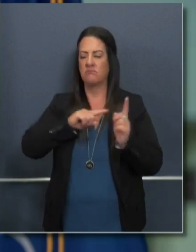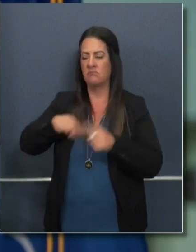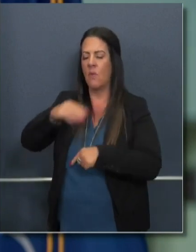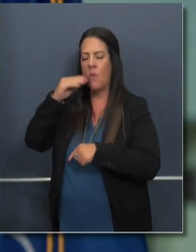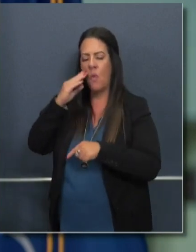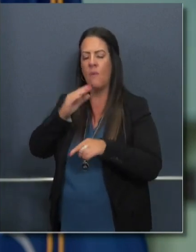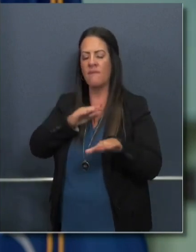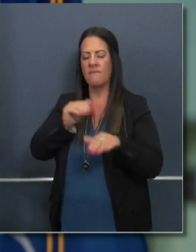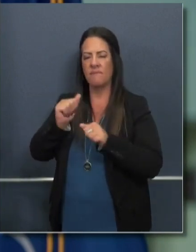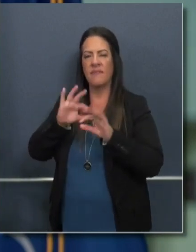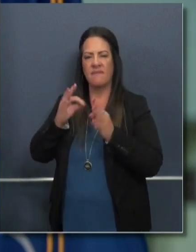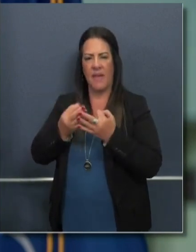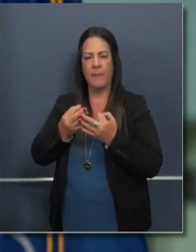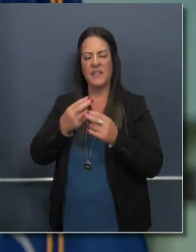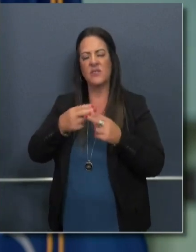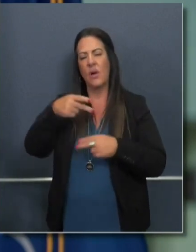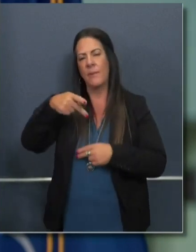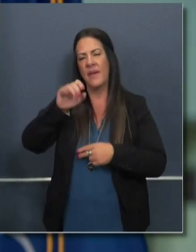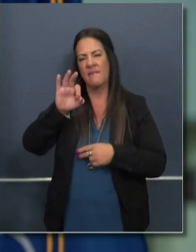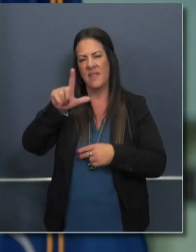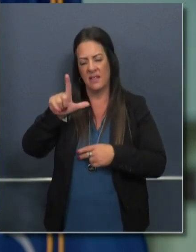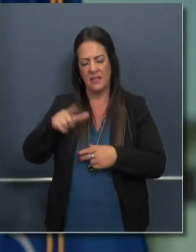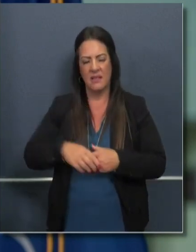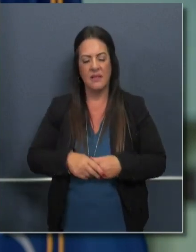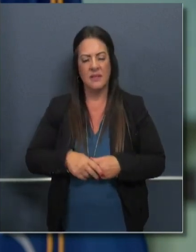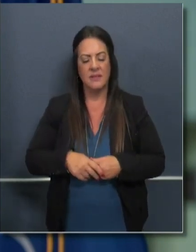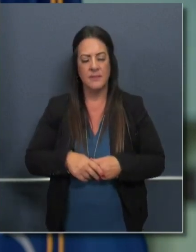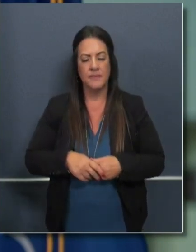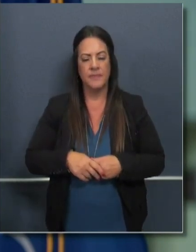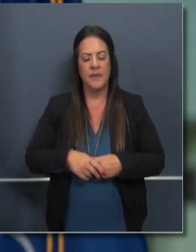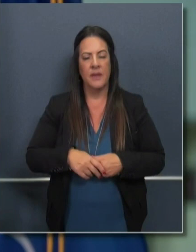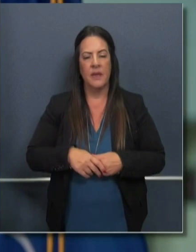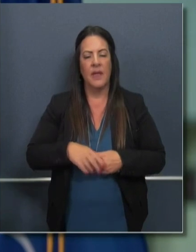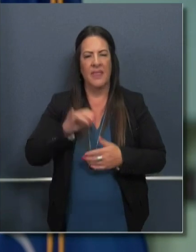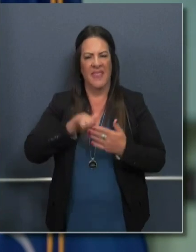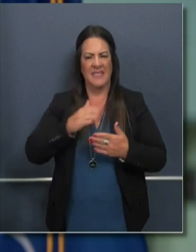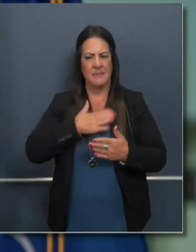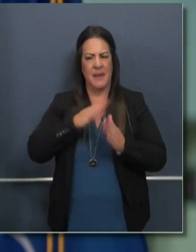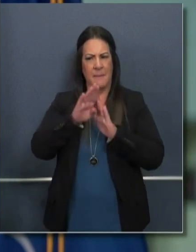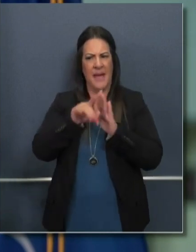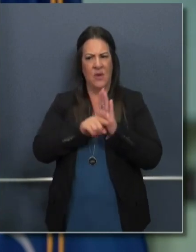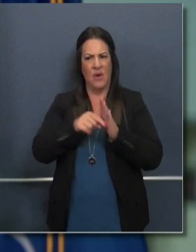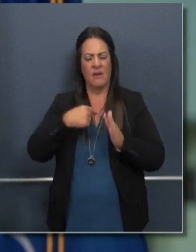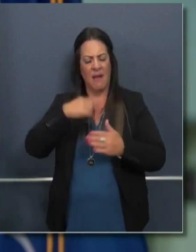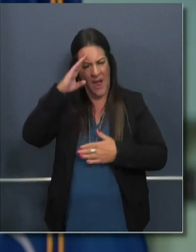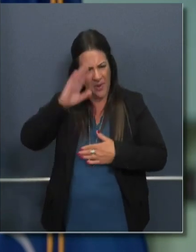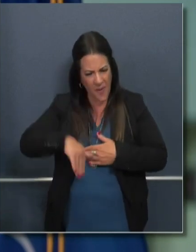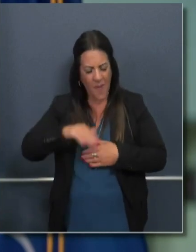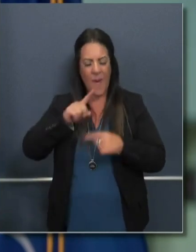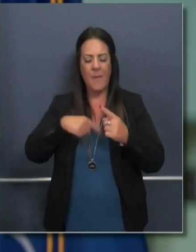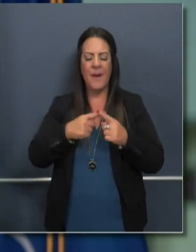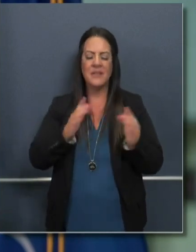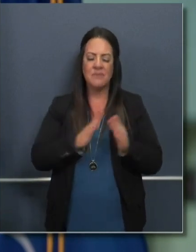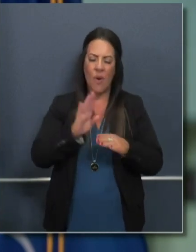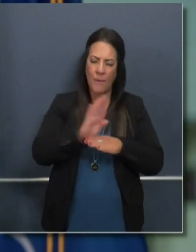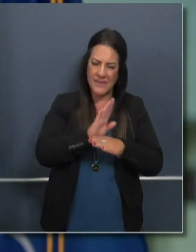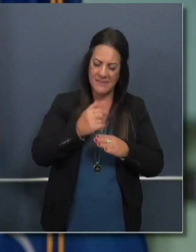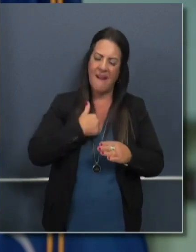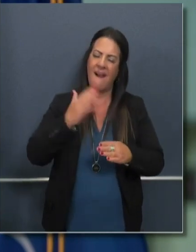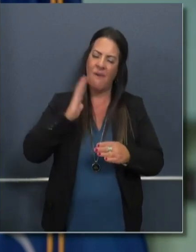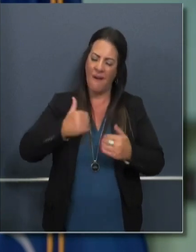I don't think I need to remind you, but that's my background. I know a thing or two about small business. I had the